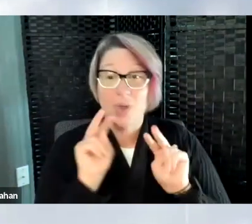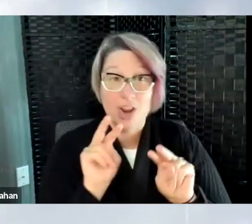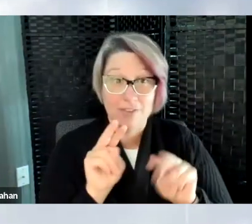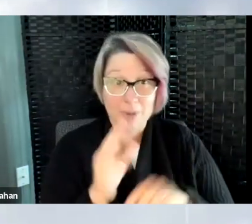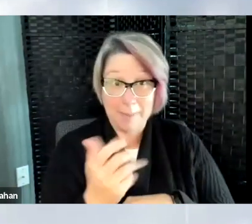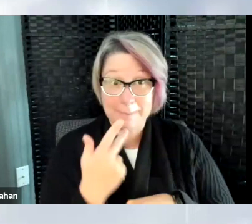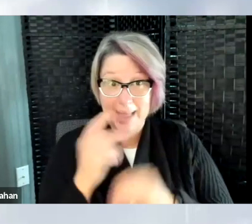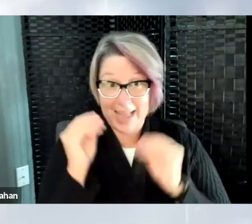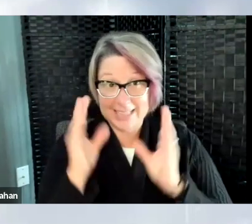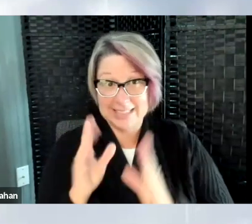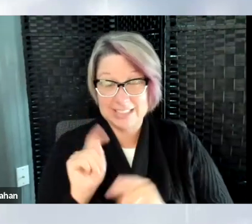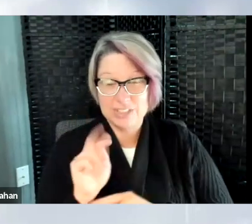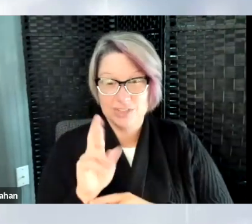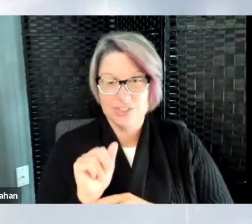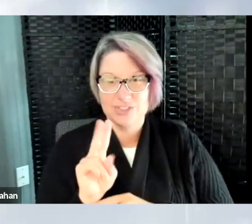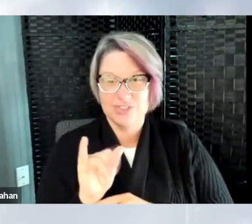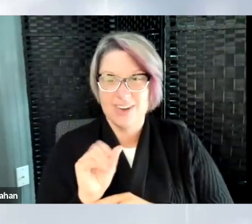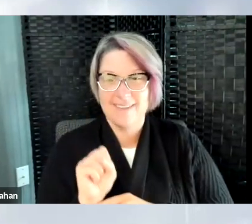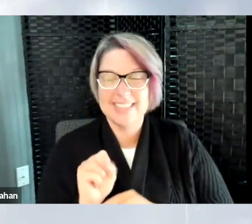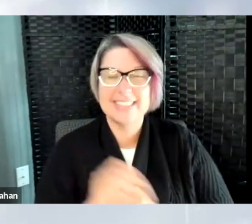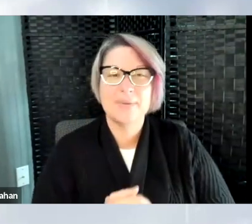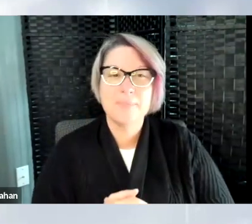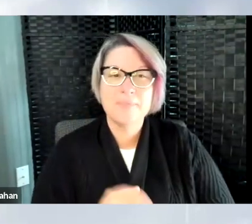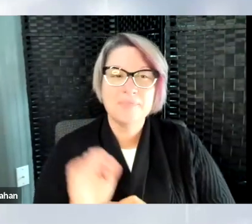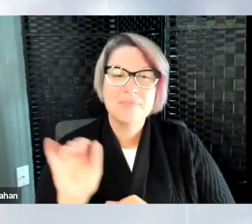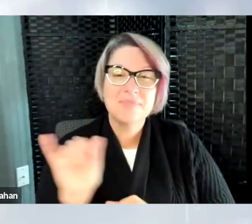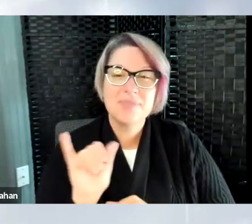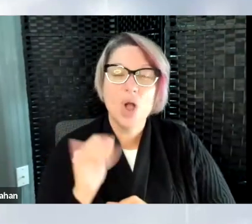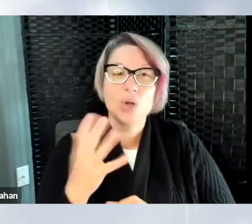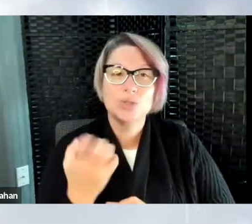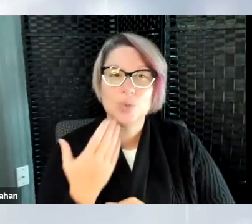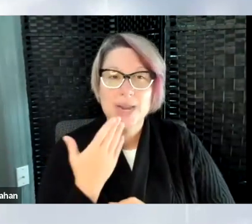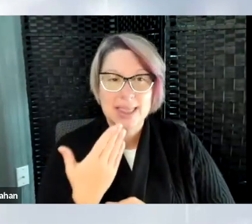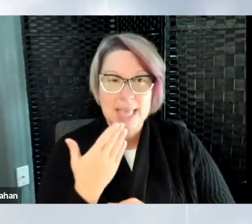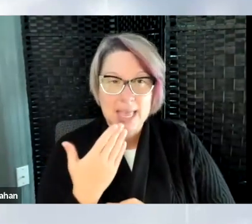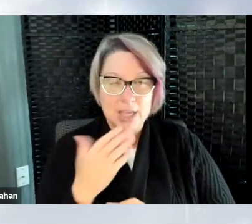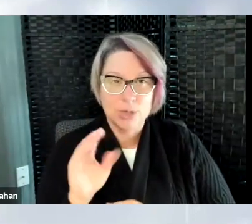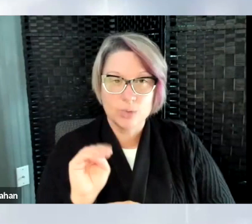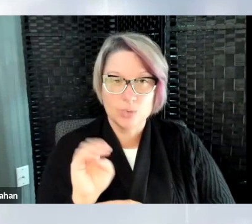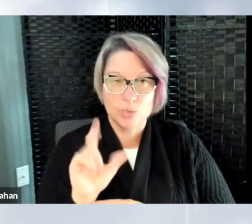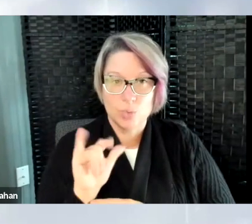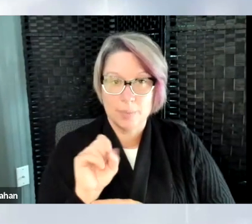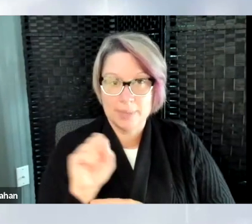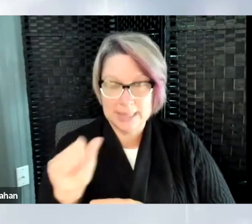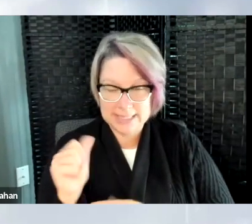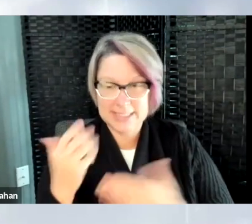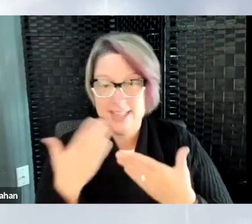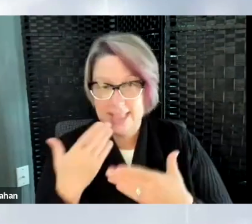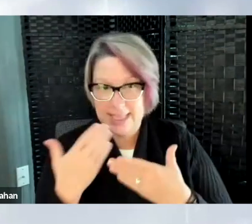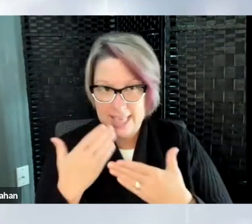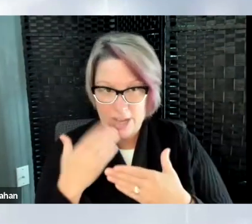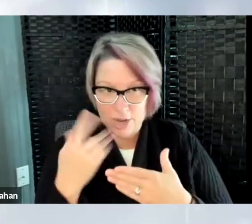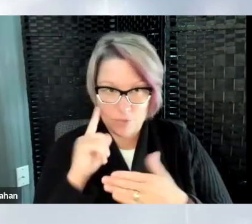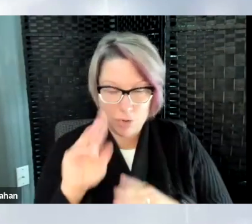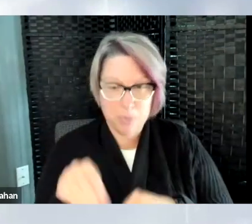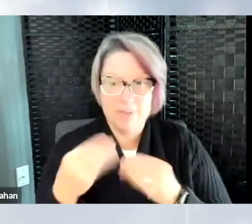we can all stay connected. We also Absolutely. want to say thank you to Miss Melissa. Thank you so much today for